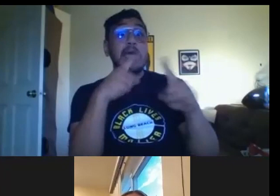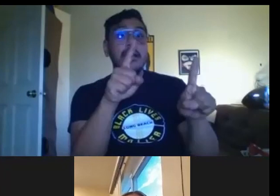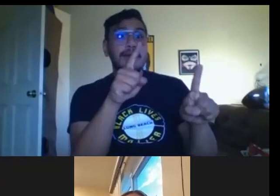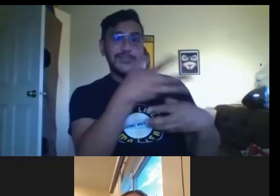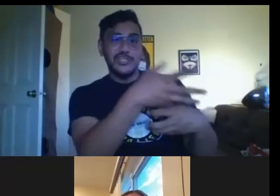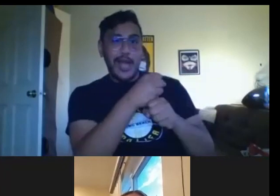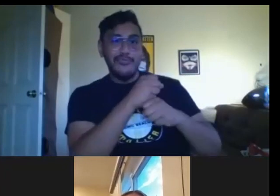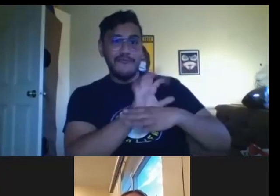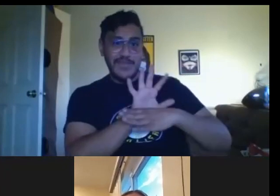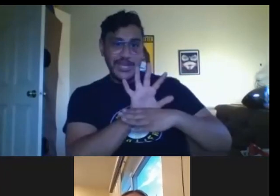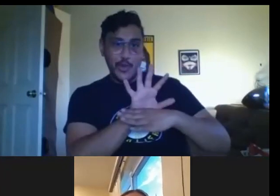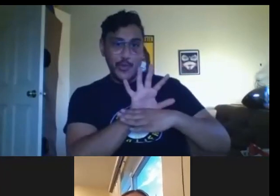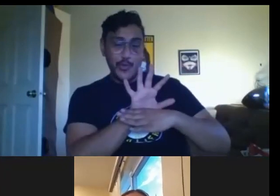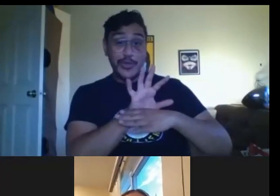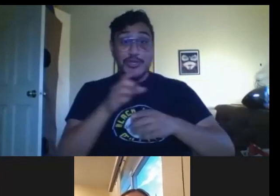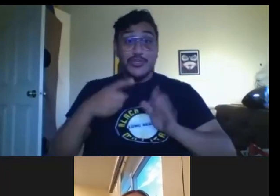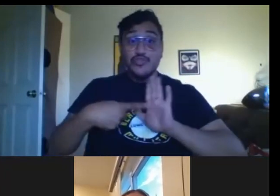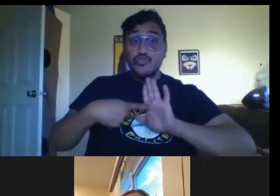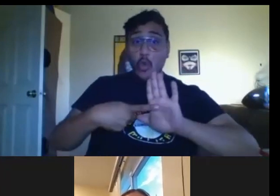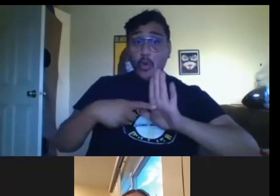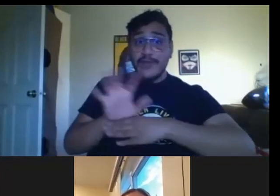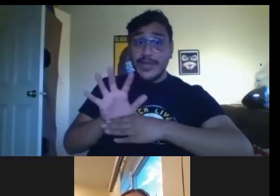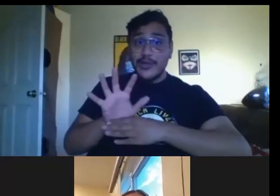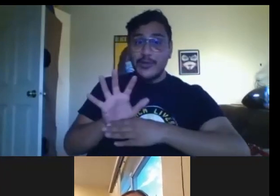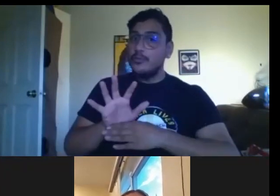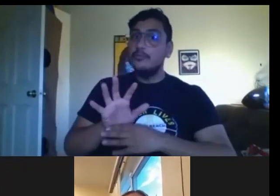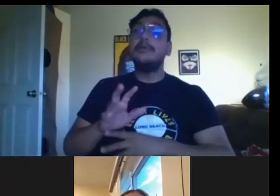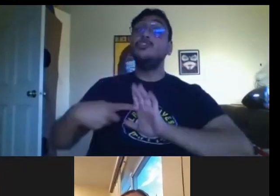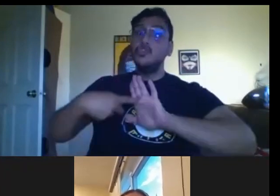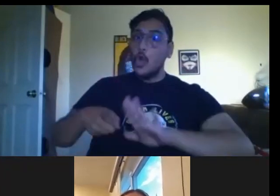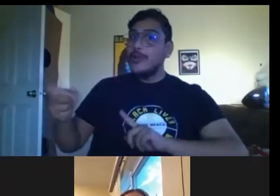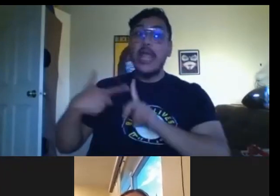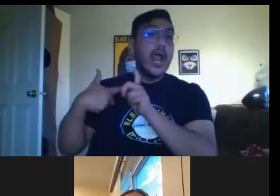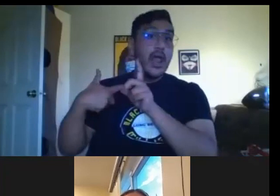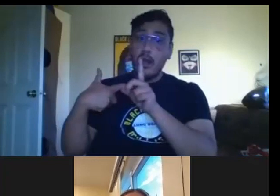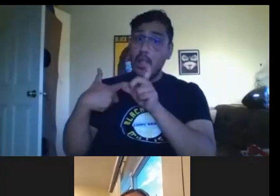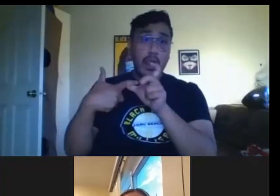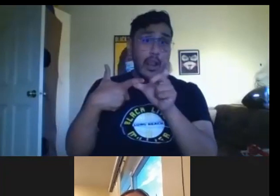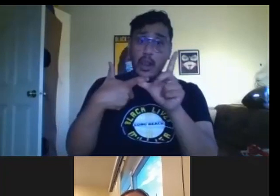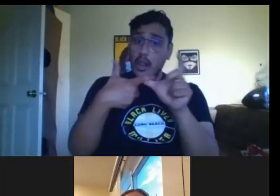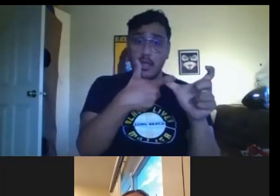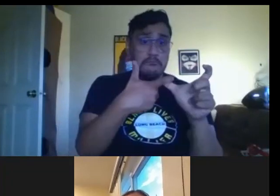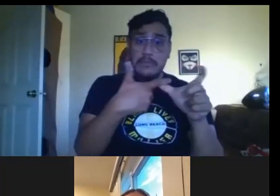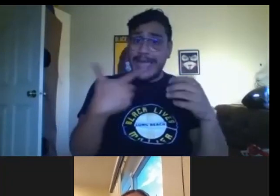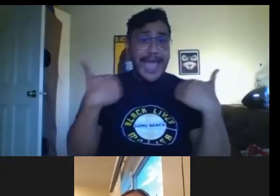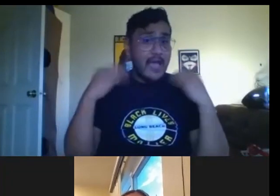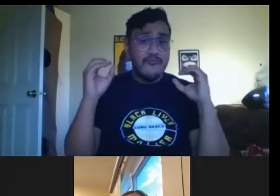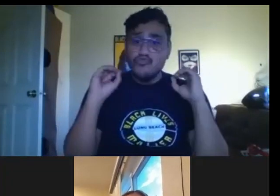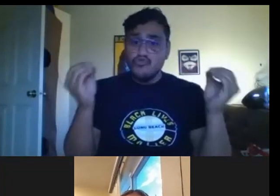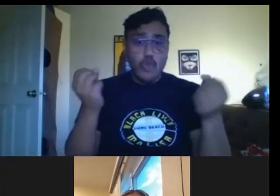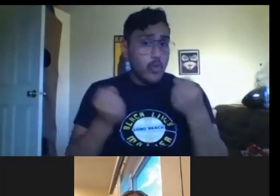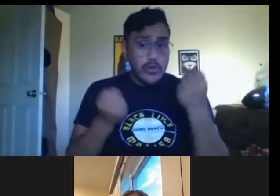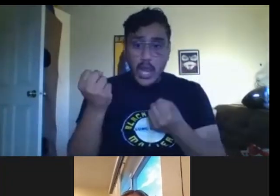the video came out, it showed that Kenneth was running for his life. He did not have a gun. He was not a threat